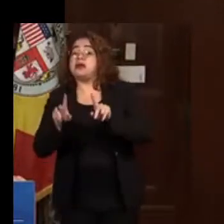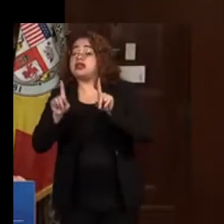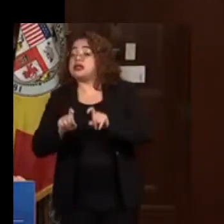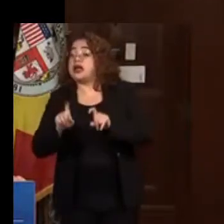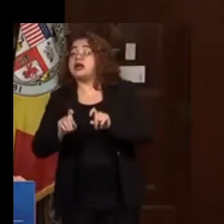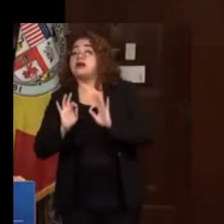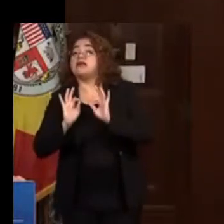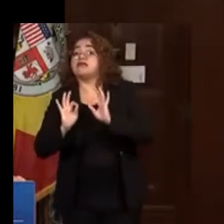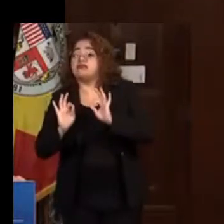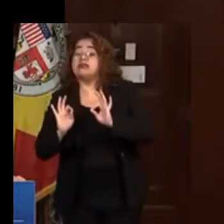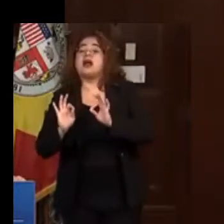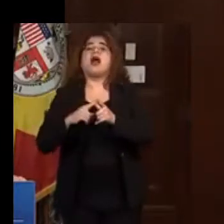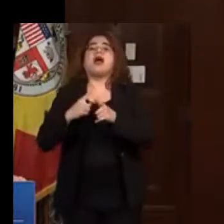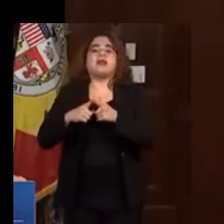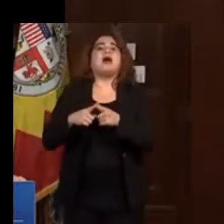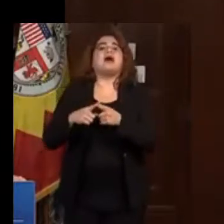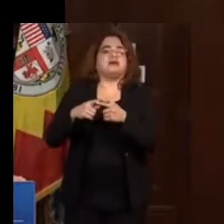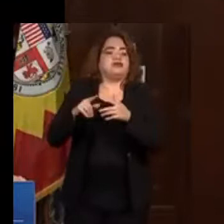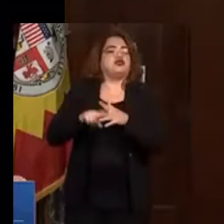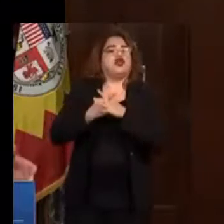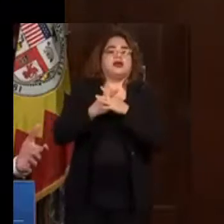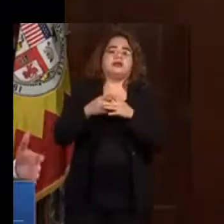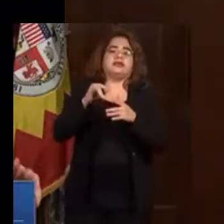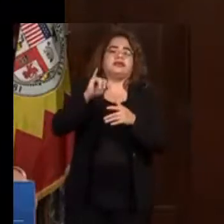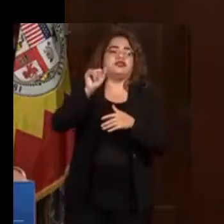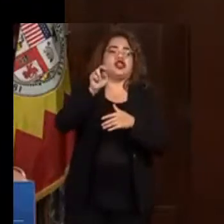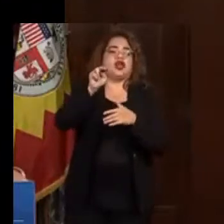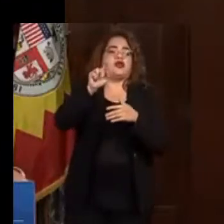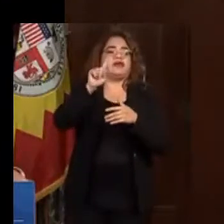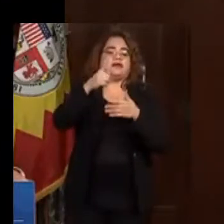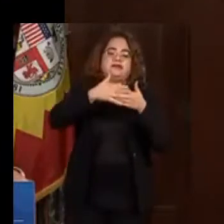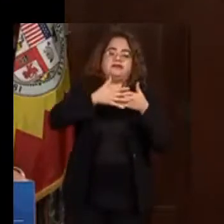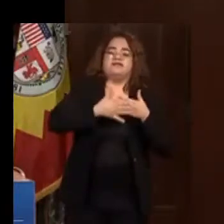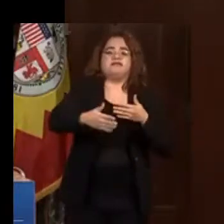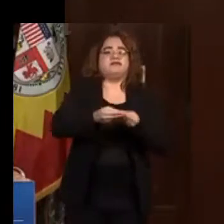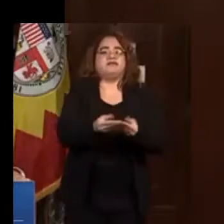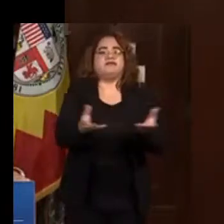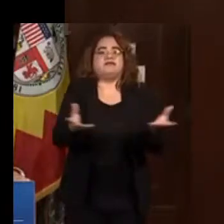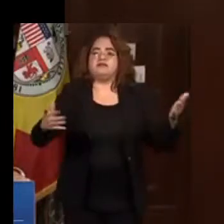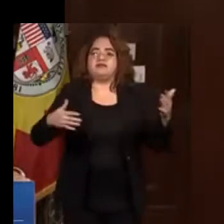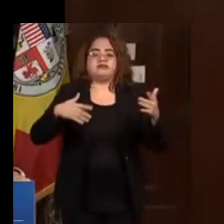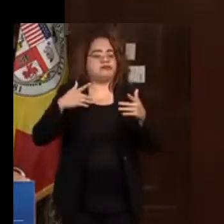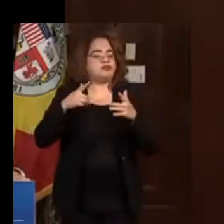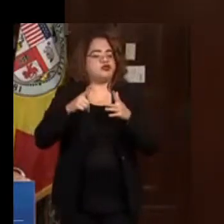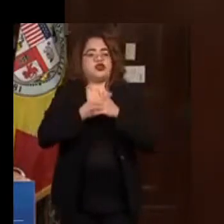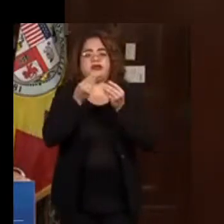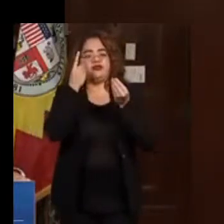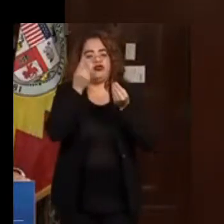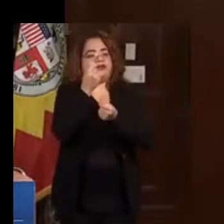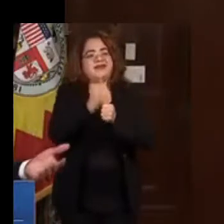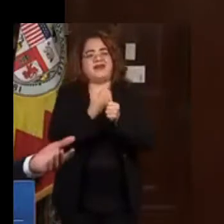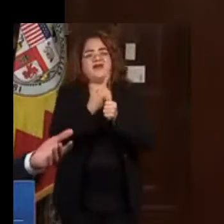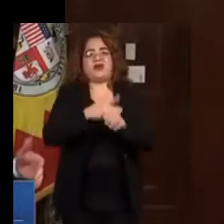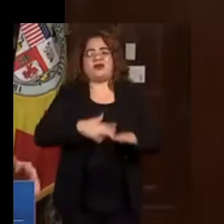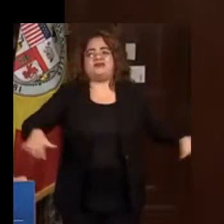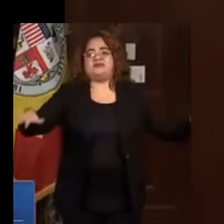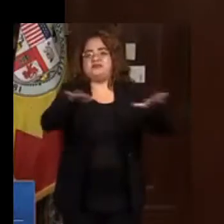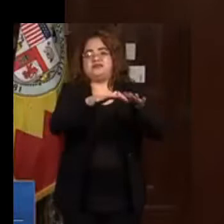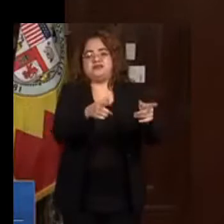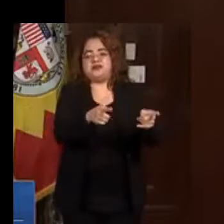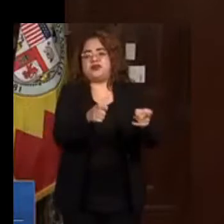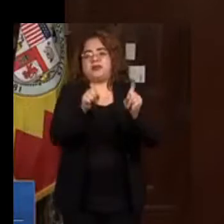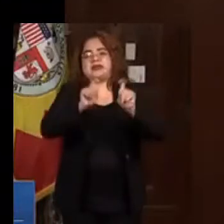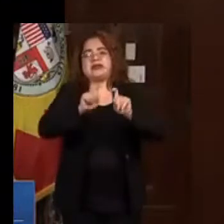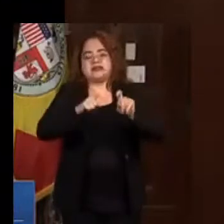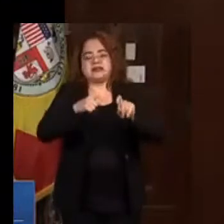research during this year, see if we can nail that down and be one of the first cities to be able to roll that out, should that need still exist, and I think it